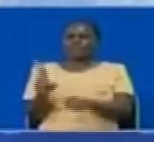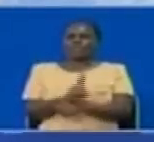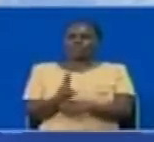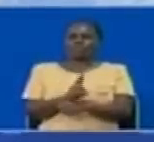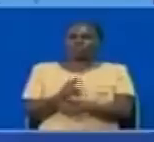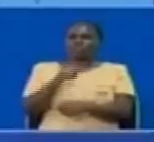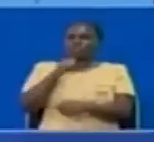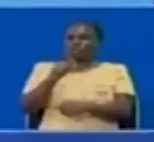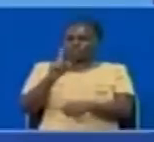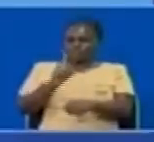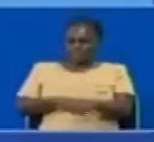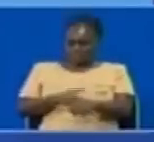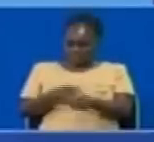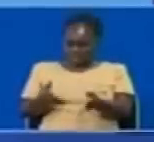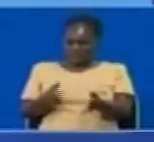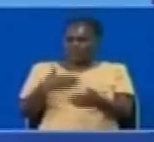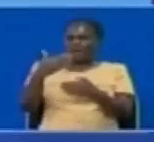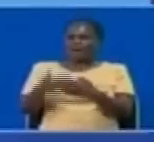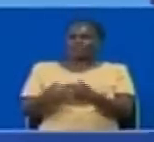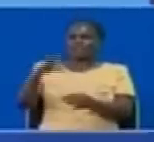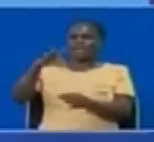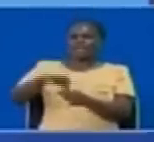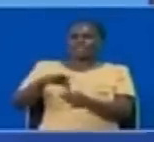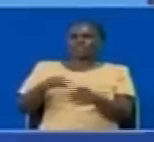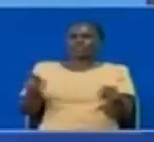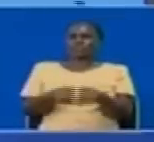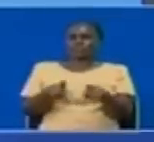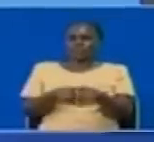just during but also after the elections. Ashley Mazuri, KTN.